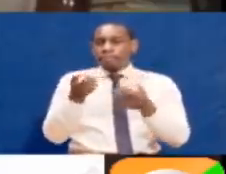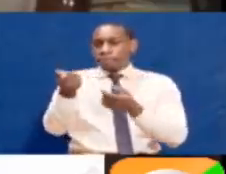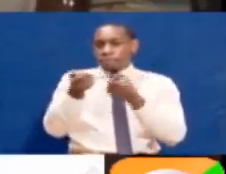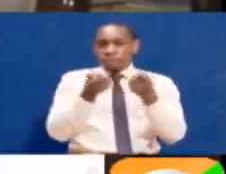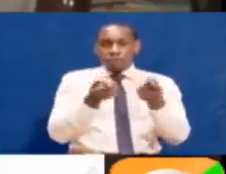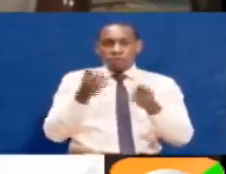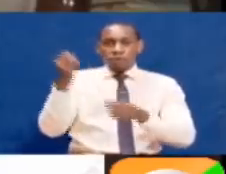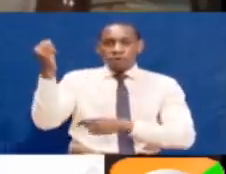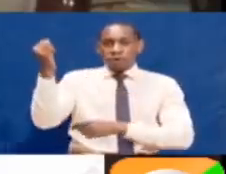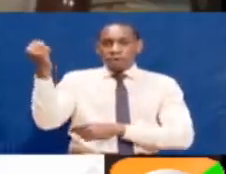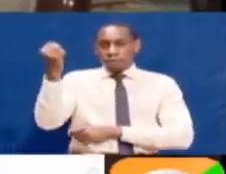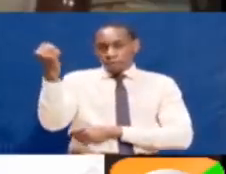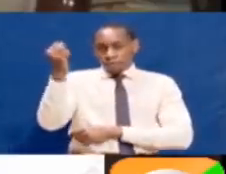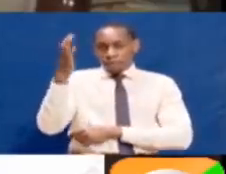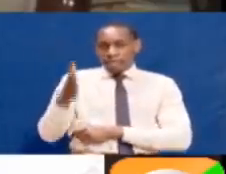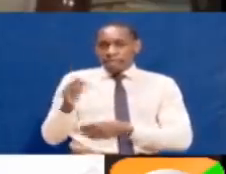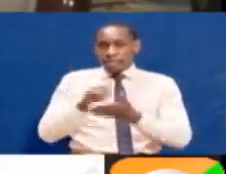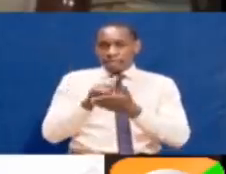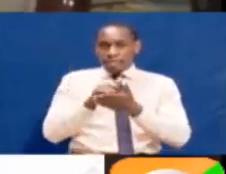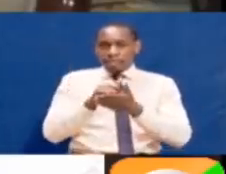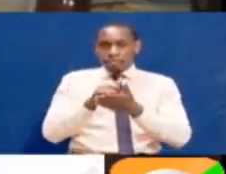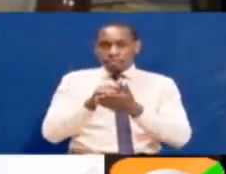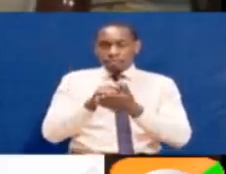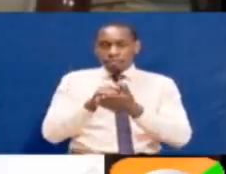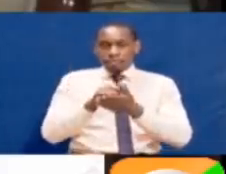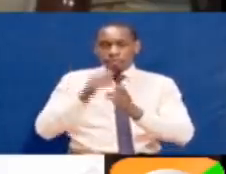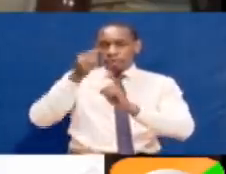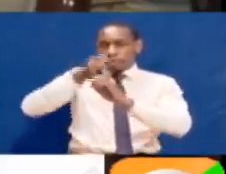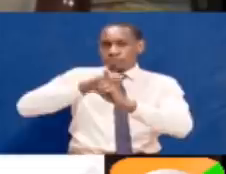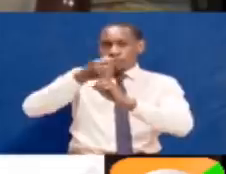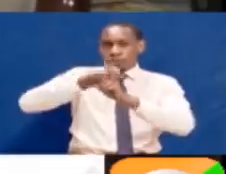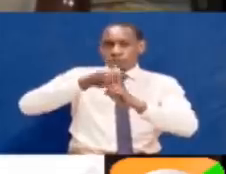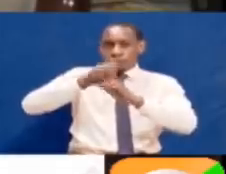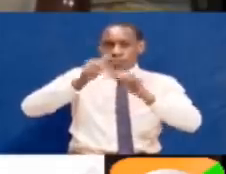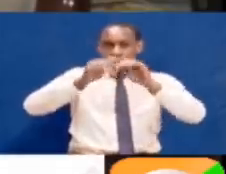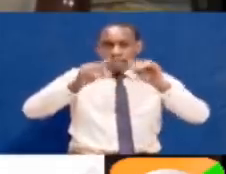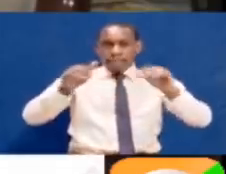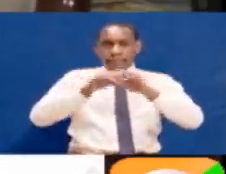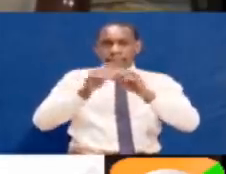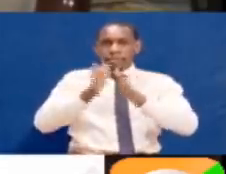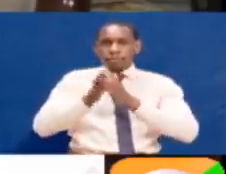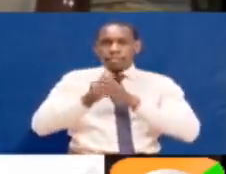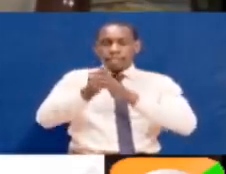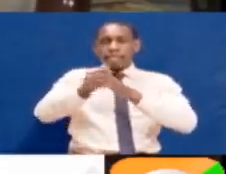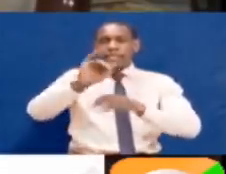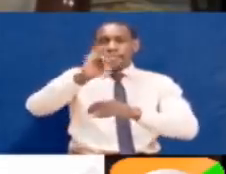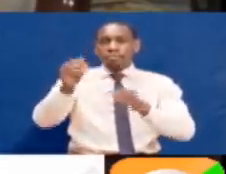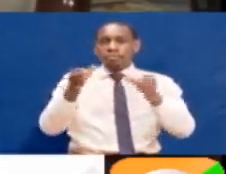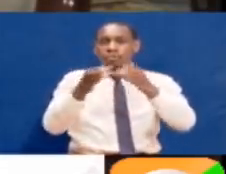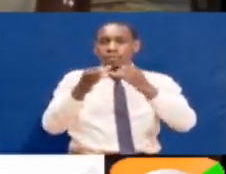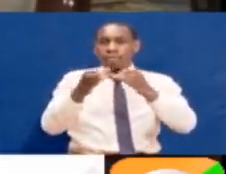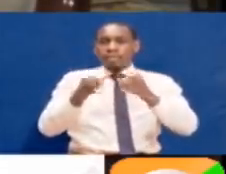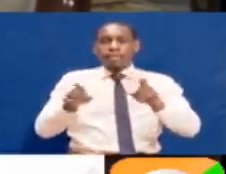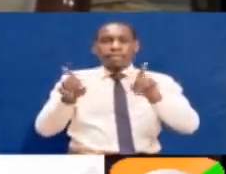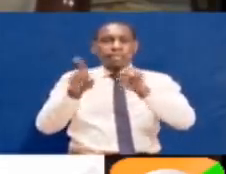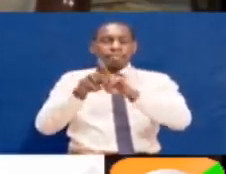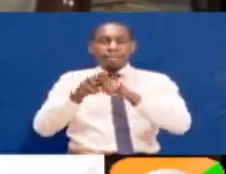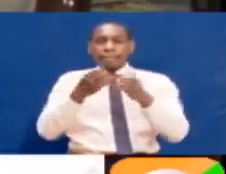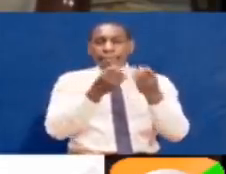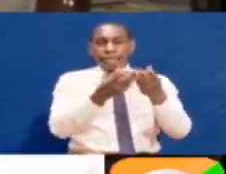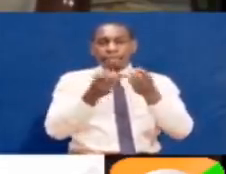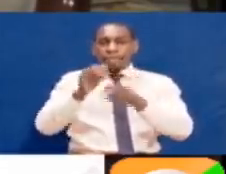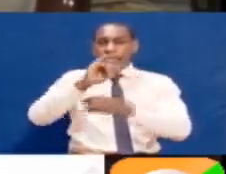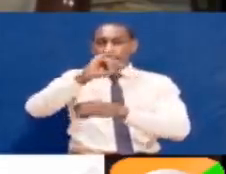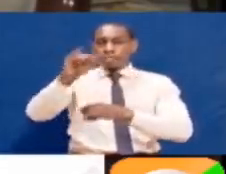a few political players who are driving a wedge between the members and the leadership of Jubilee. Otherwise, there are so